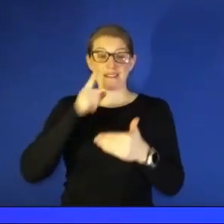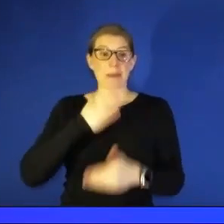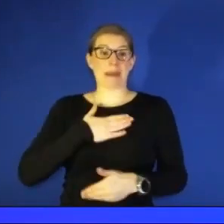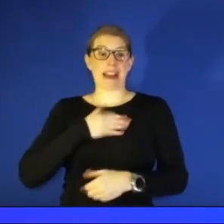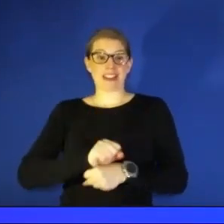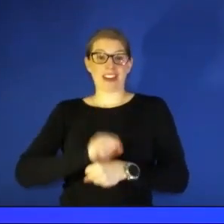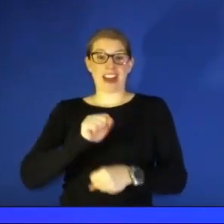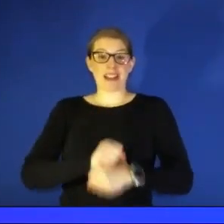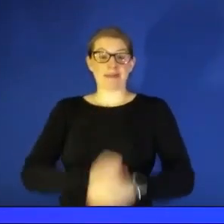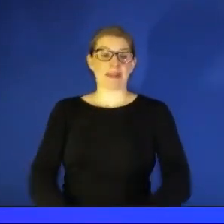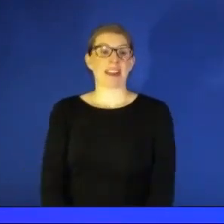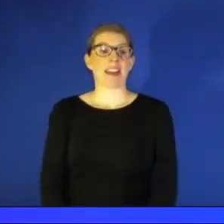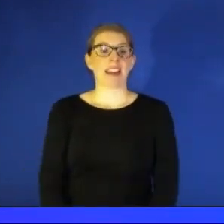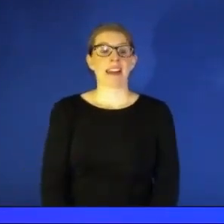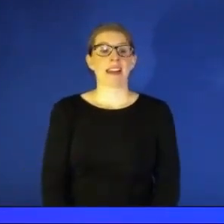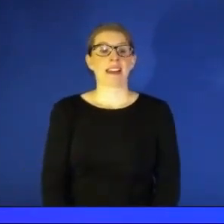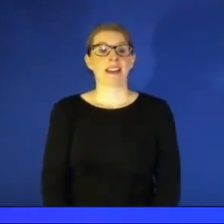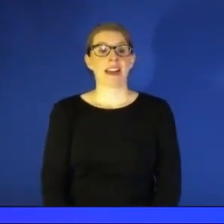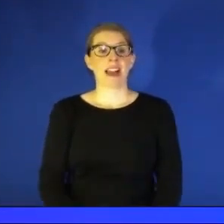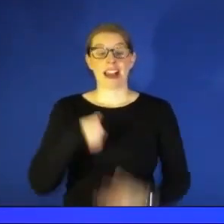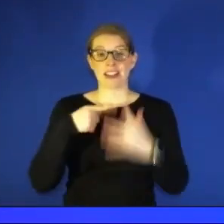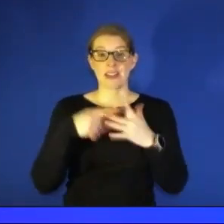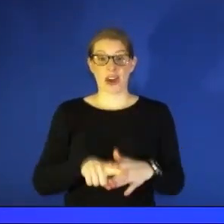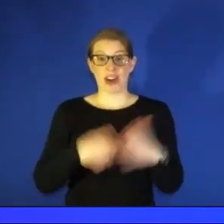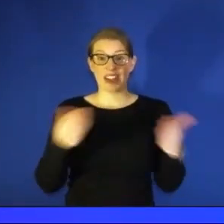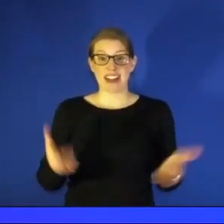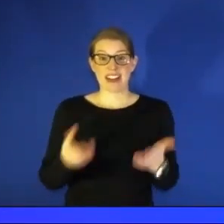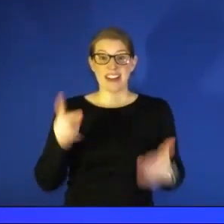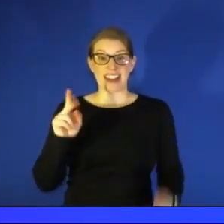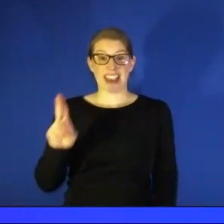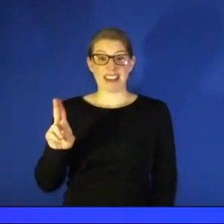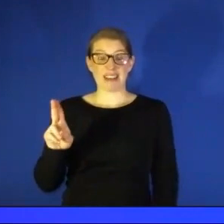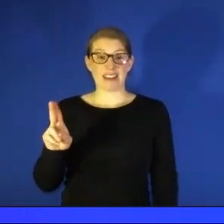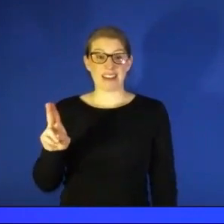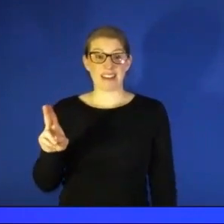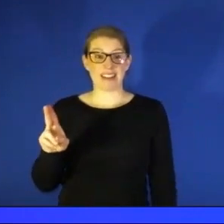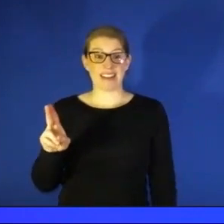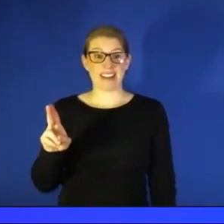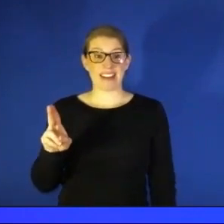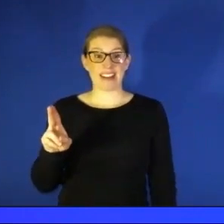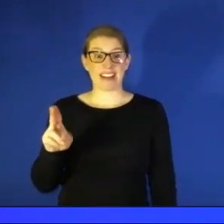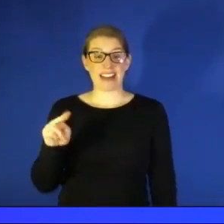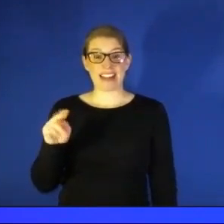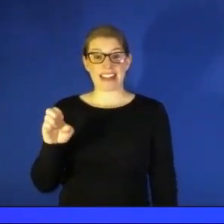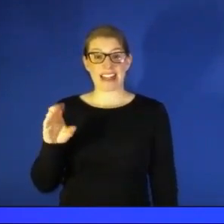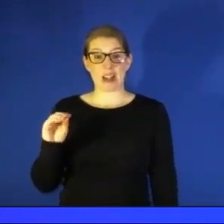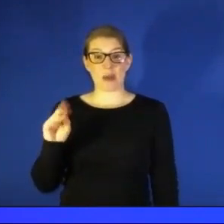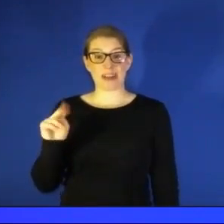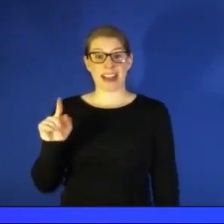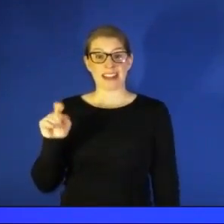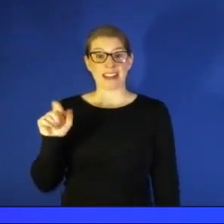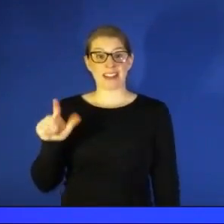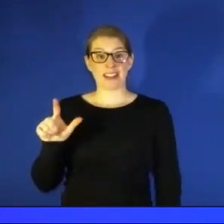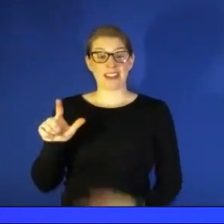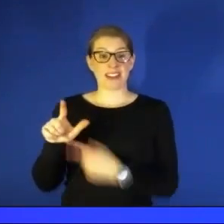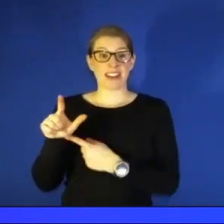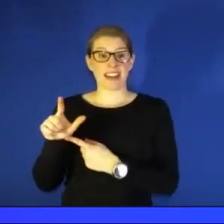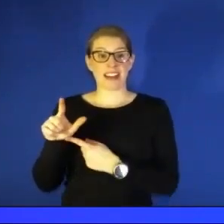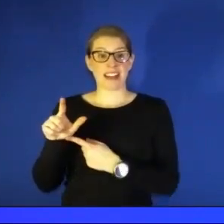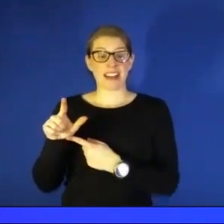I started here at KU in the neonatal intensive care unit as a PRN nurse